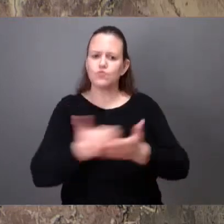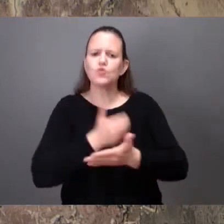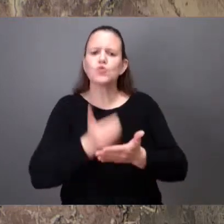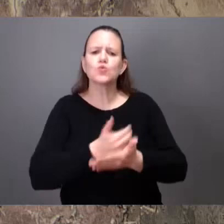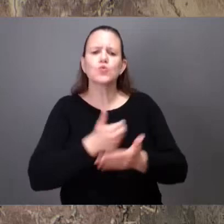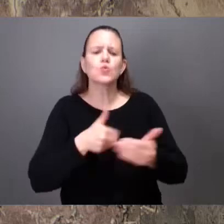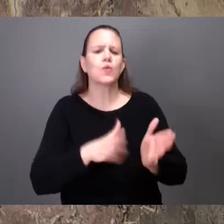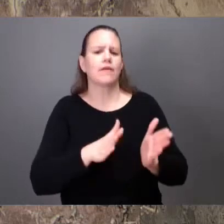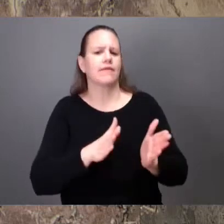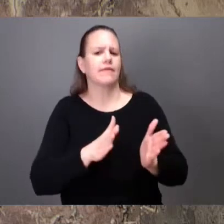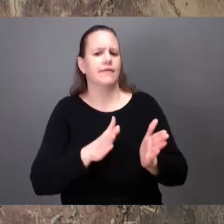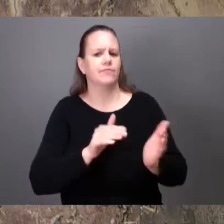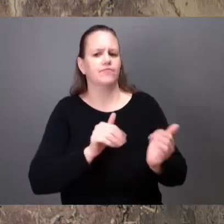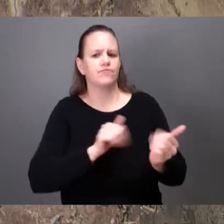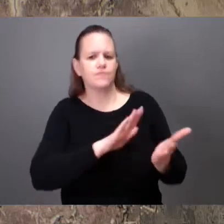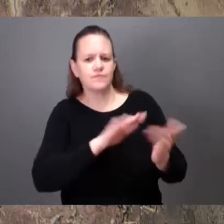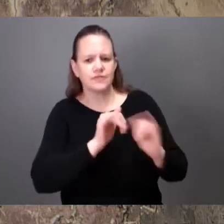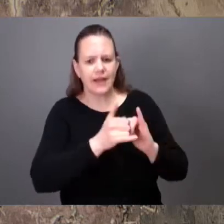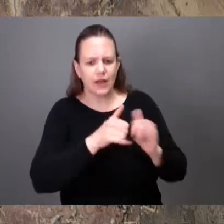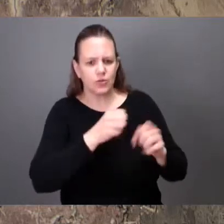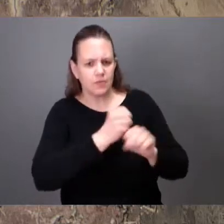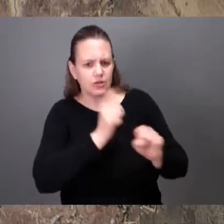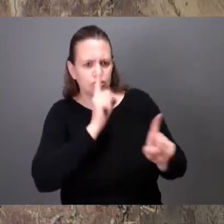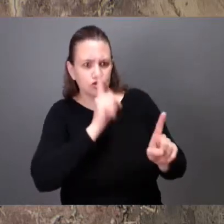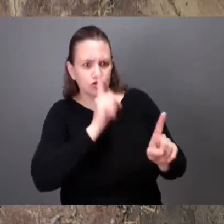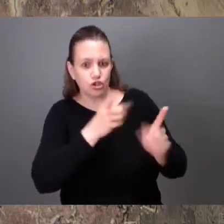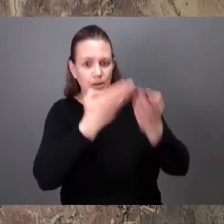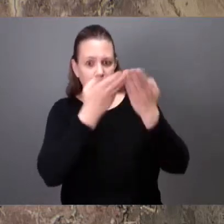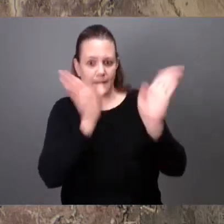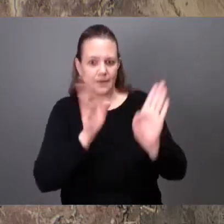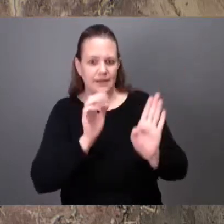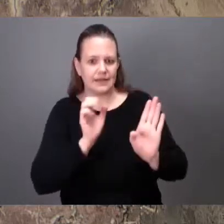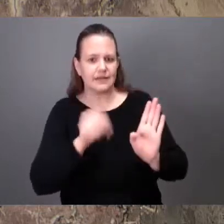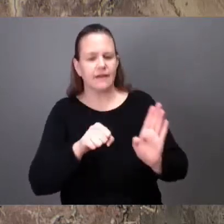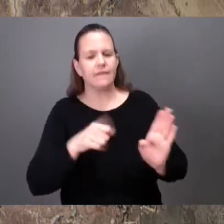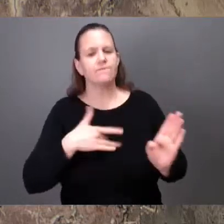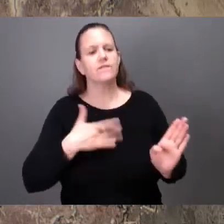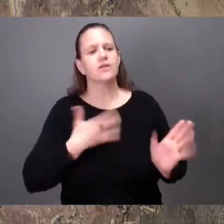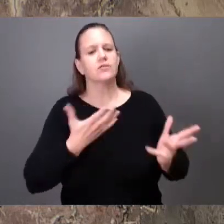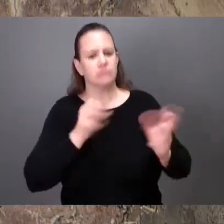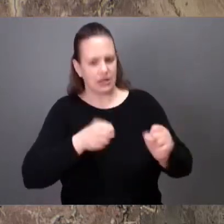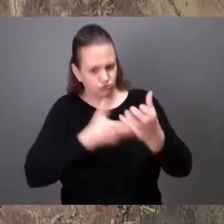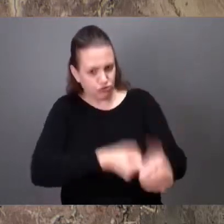complaints are handled independently, with integrity and transparently.